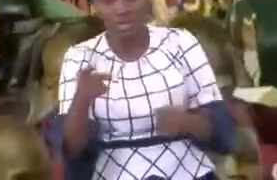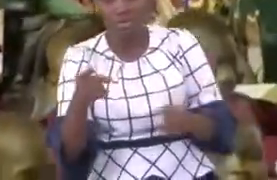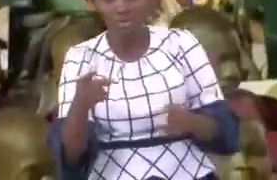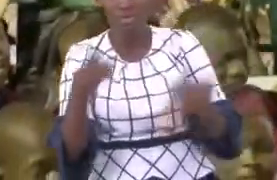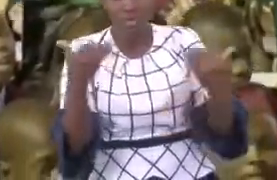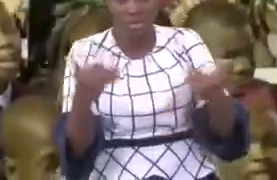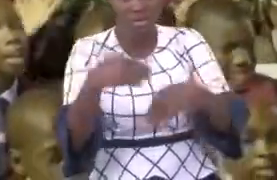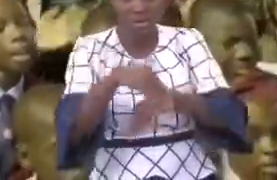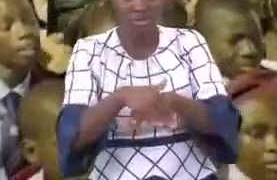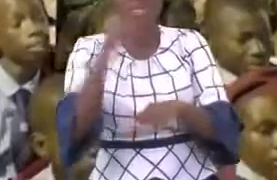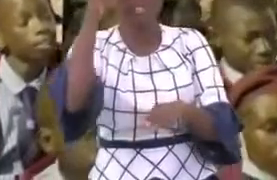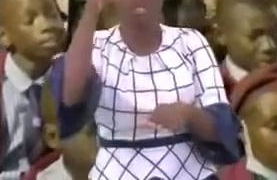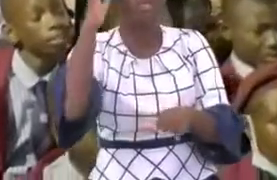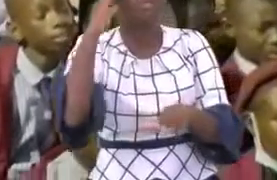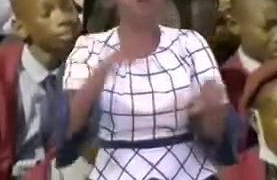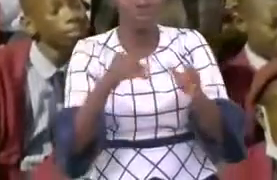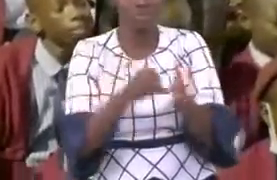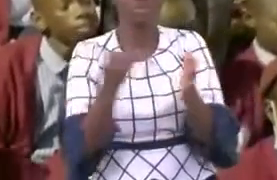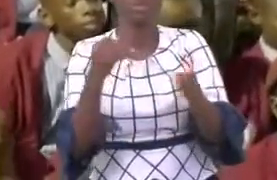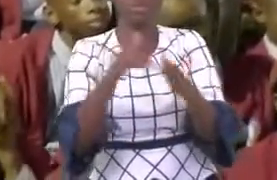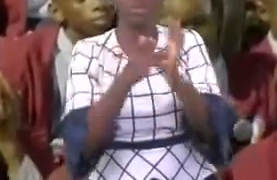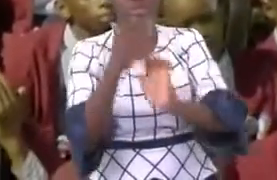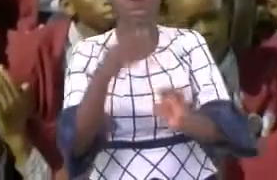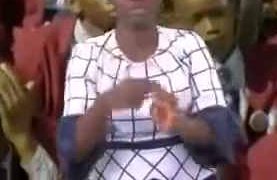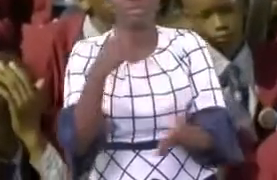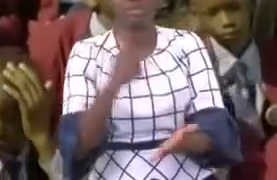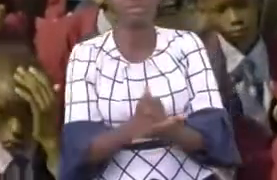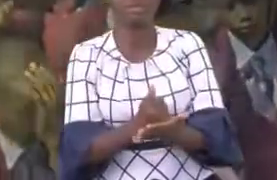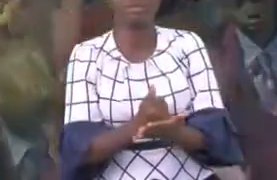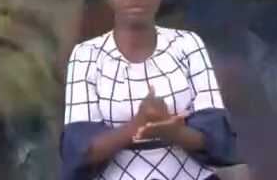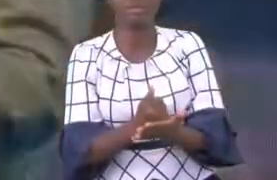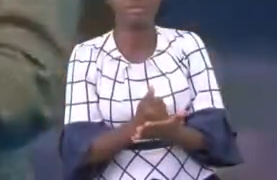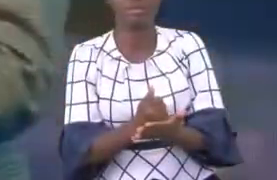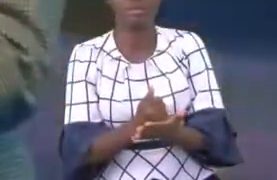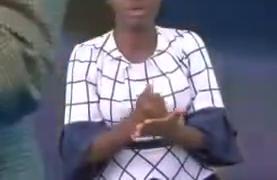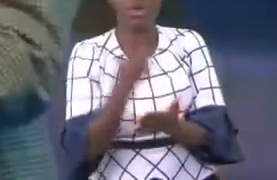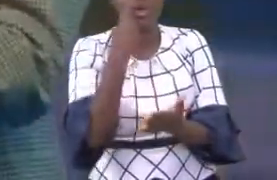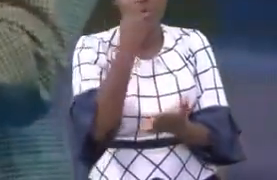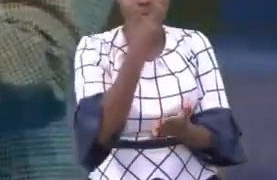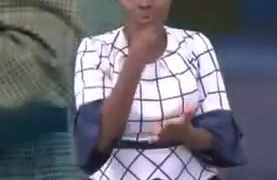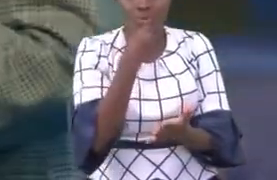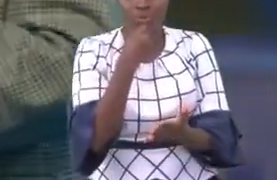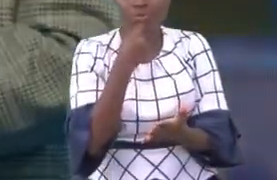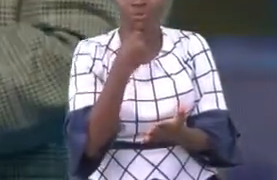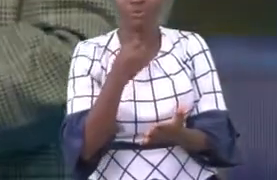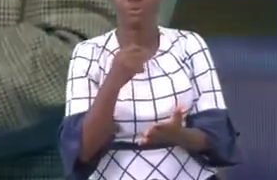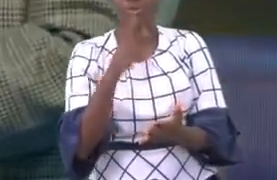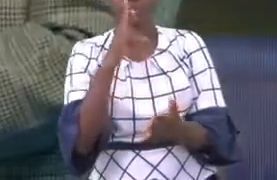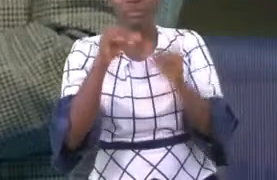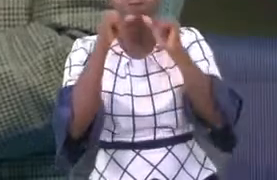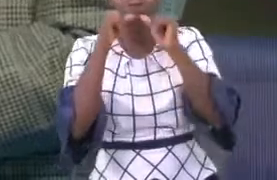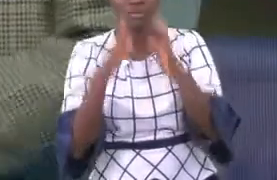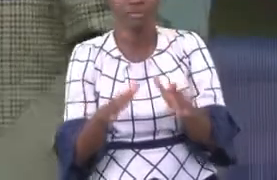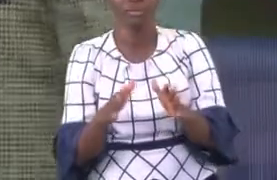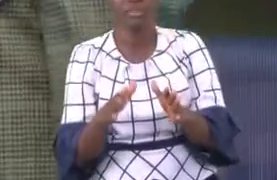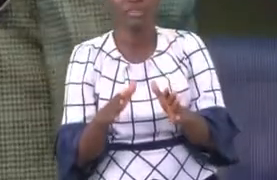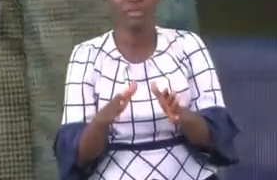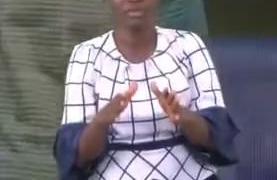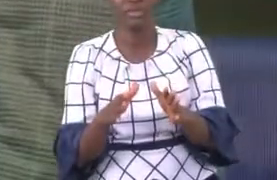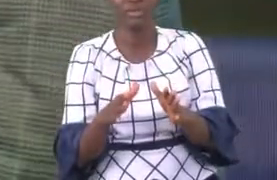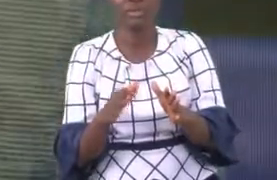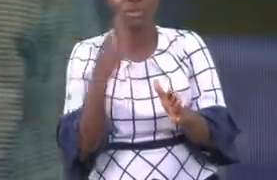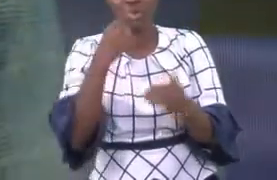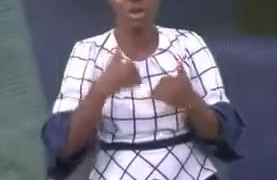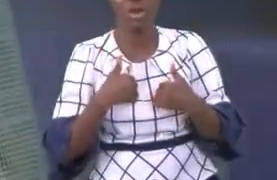have fled for refuge to lay hold upon the hope that is set before us.